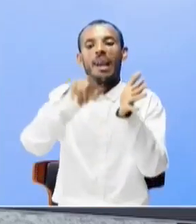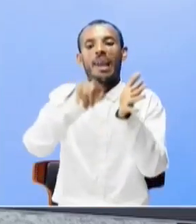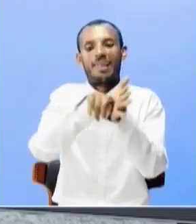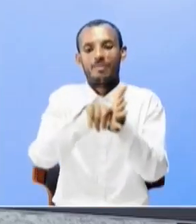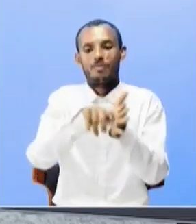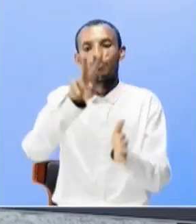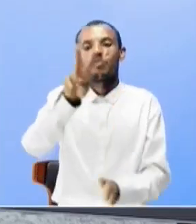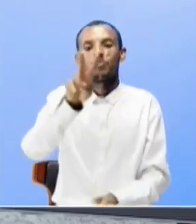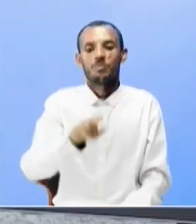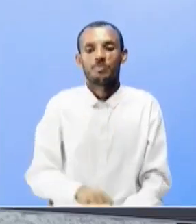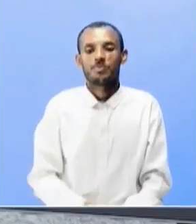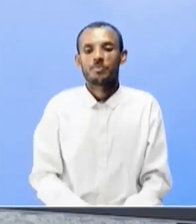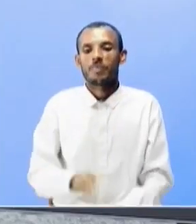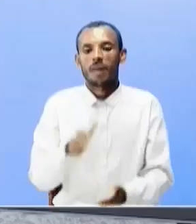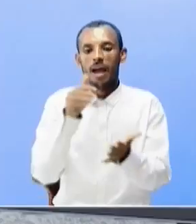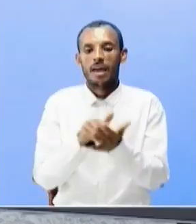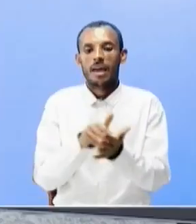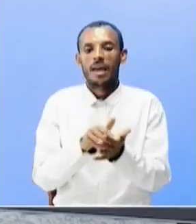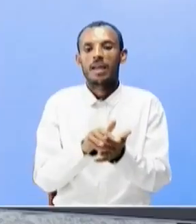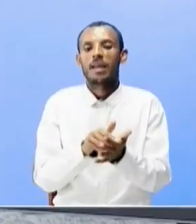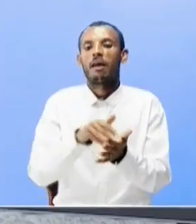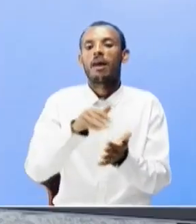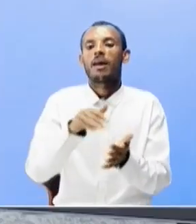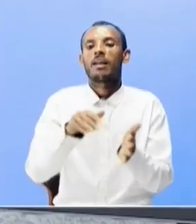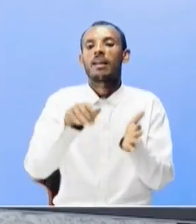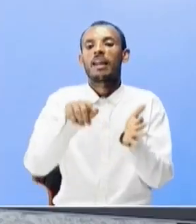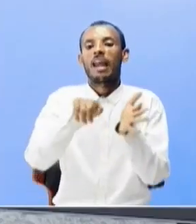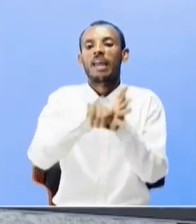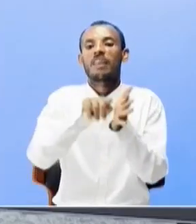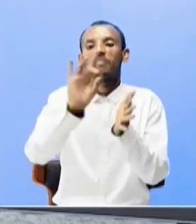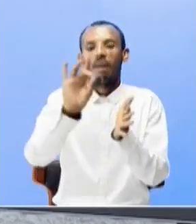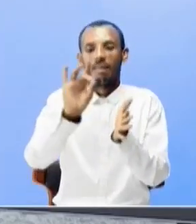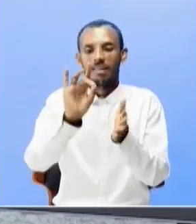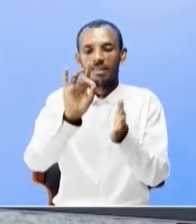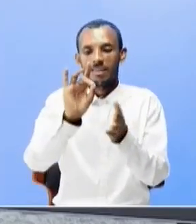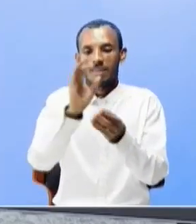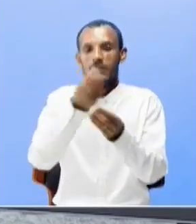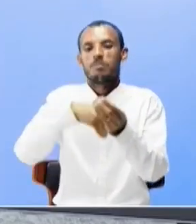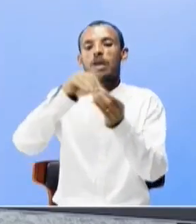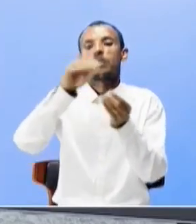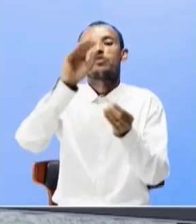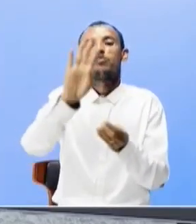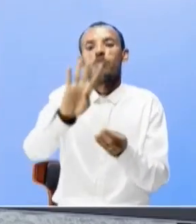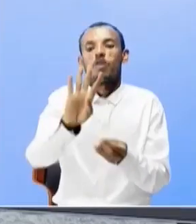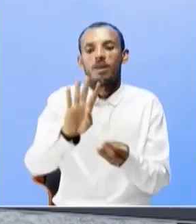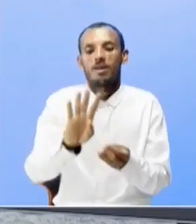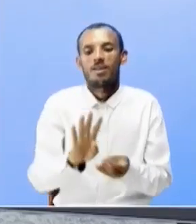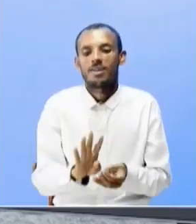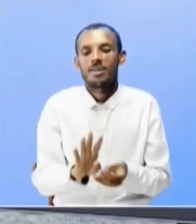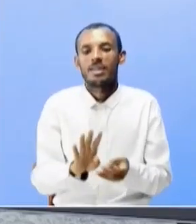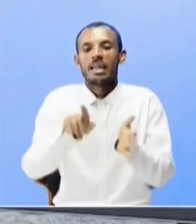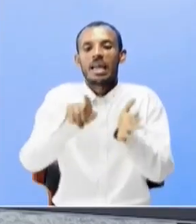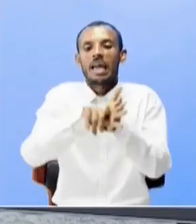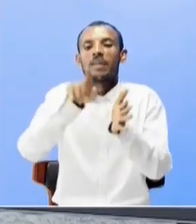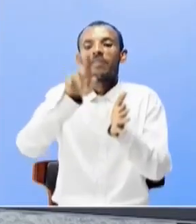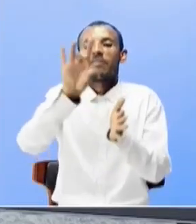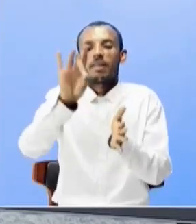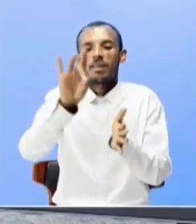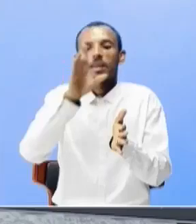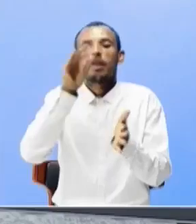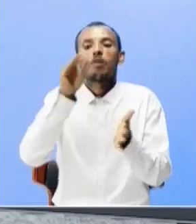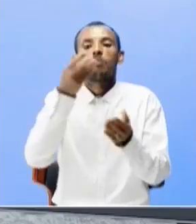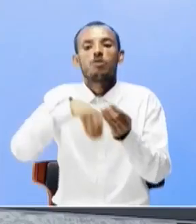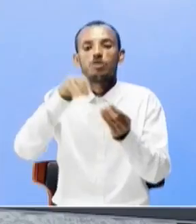2. Again here, when you add these two numbers, negative 8 and positive